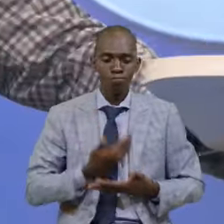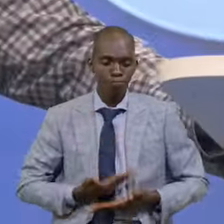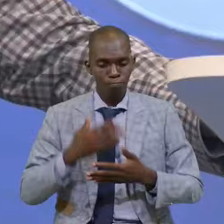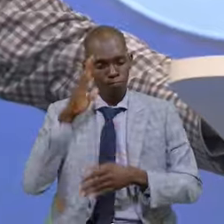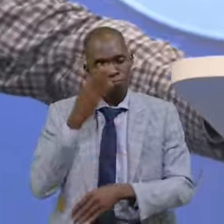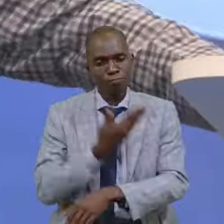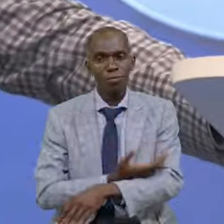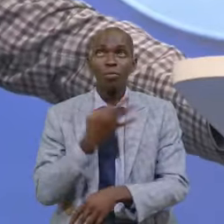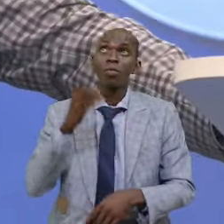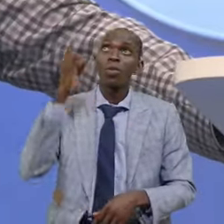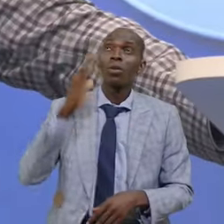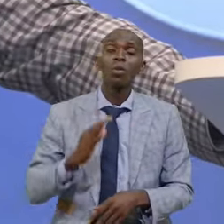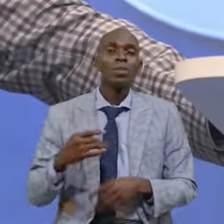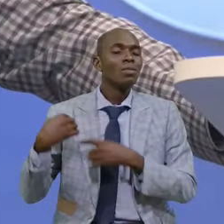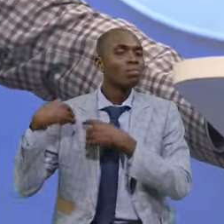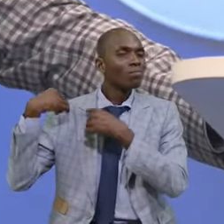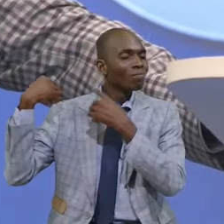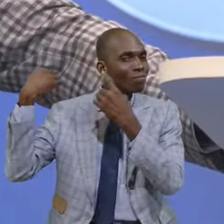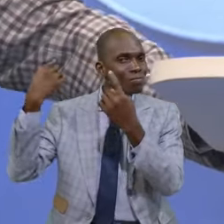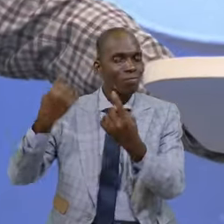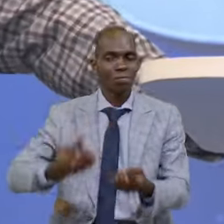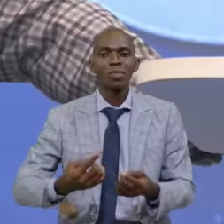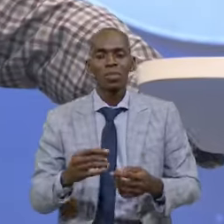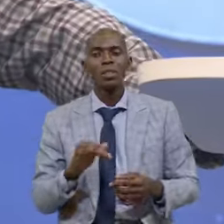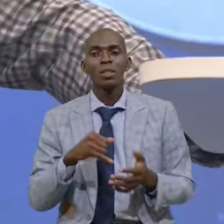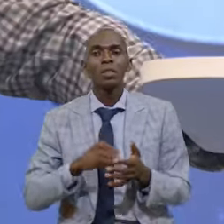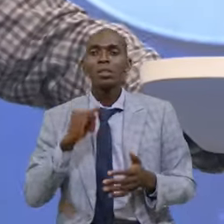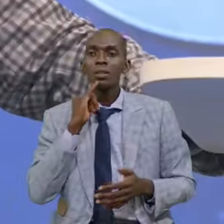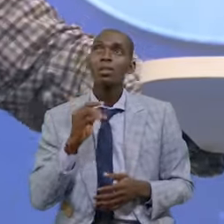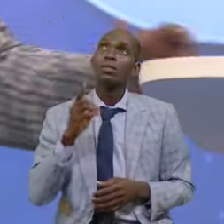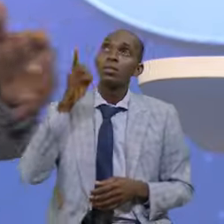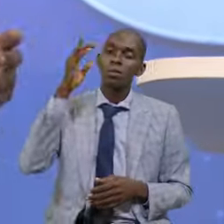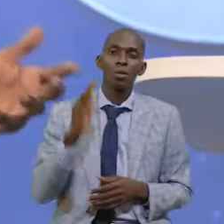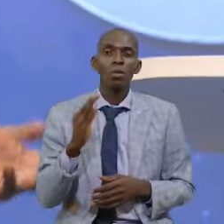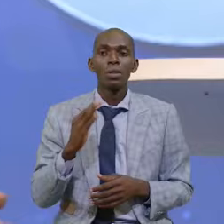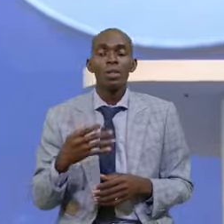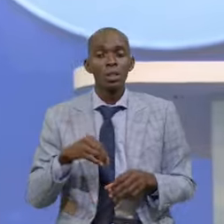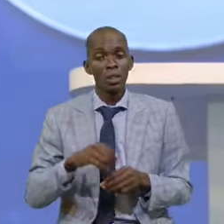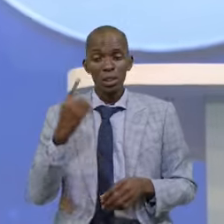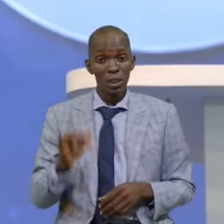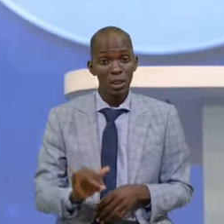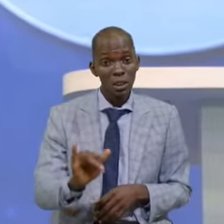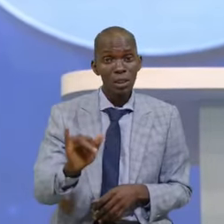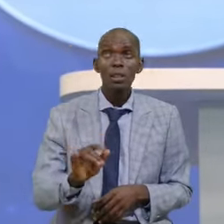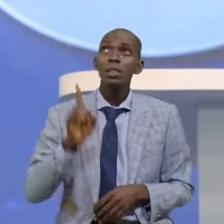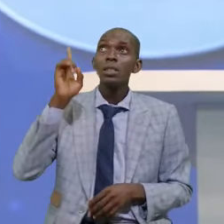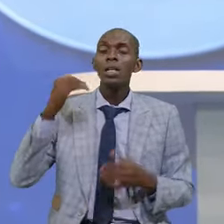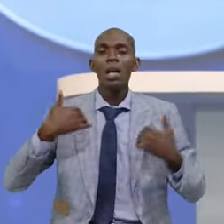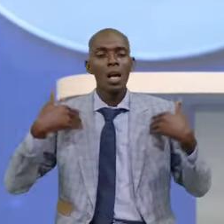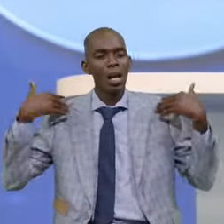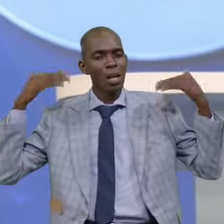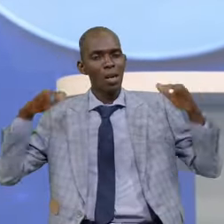All in eternity is God. In eternity, he has angels worshiping